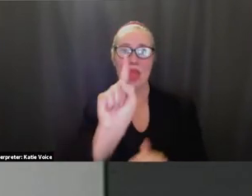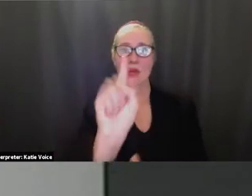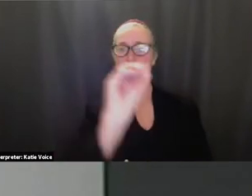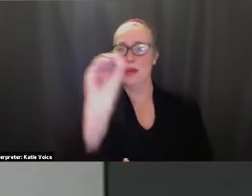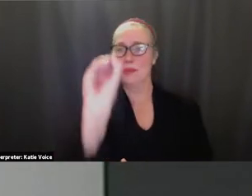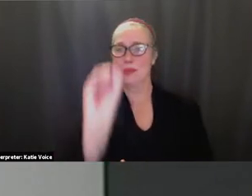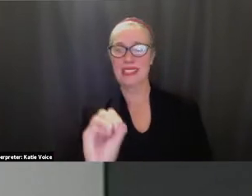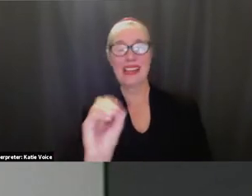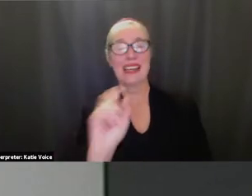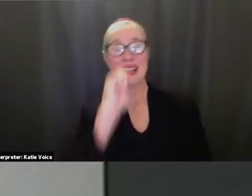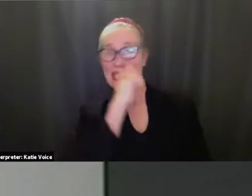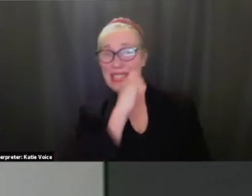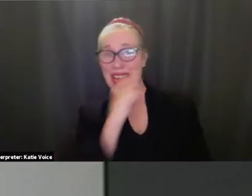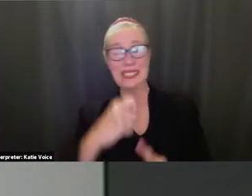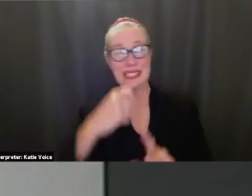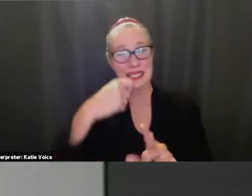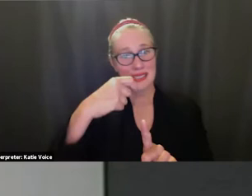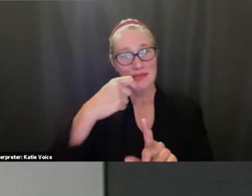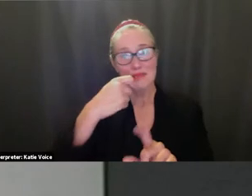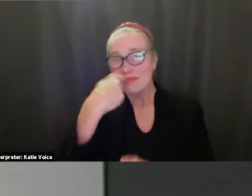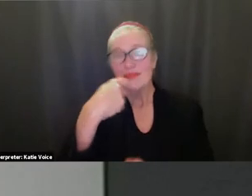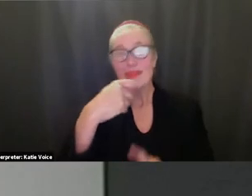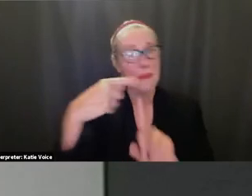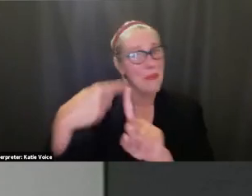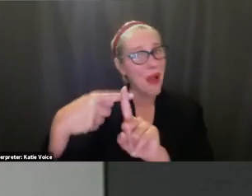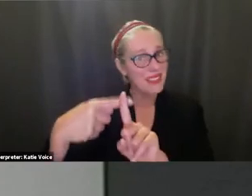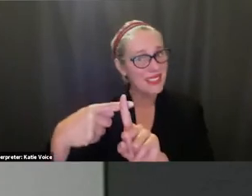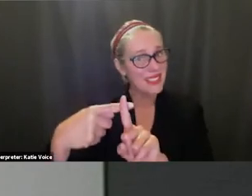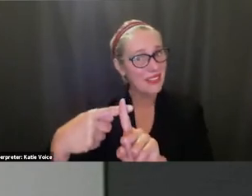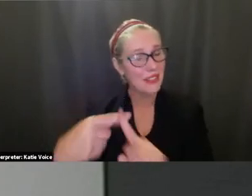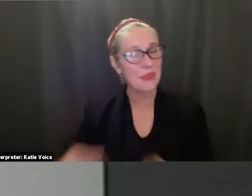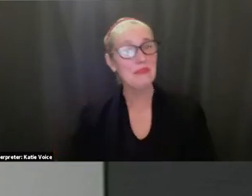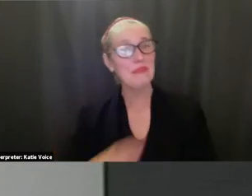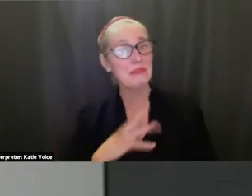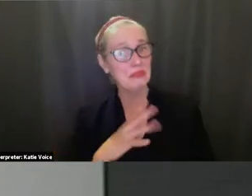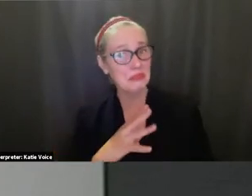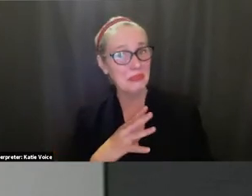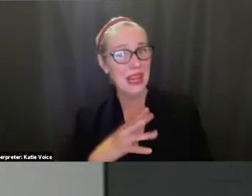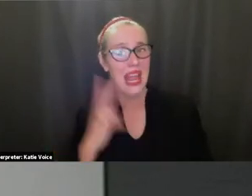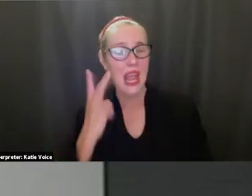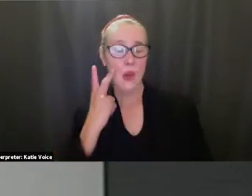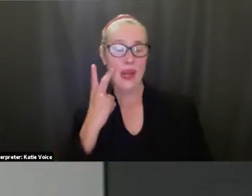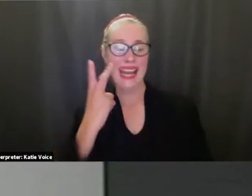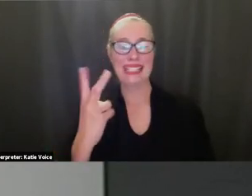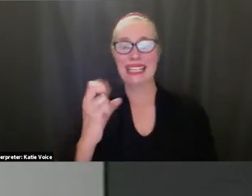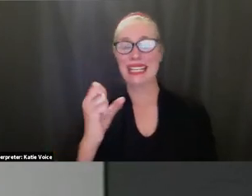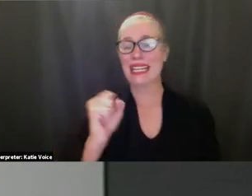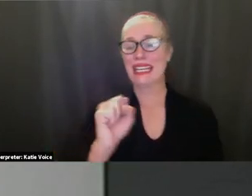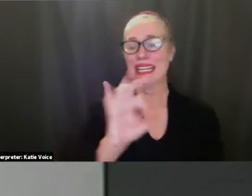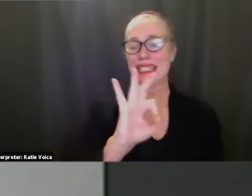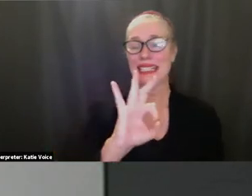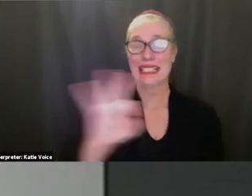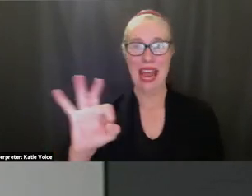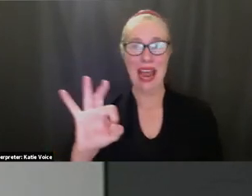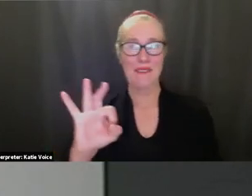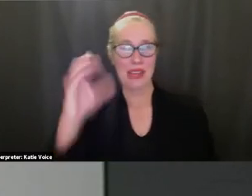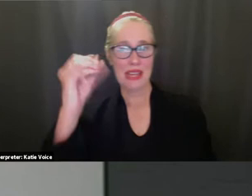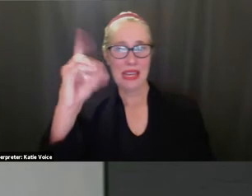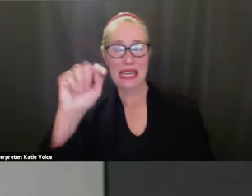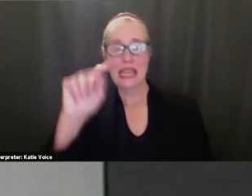have tested positive and uh when i looked at the staff data it we have about 1